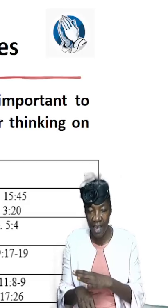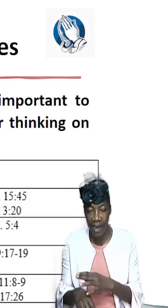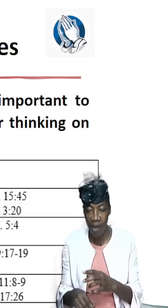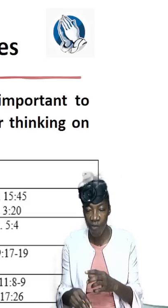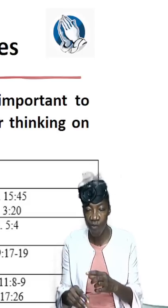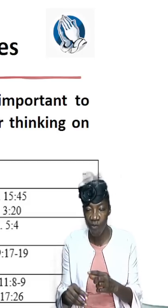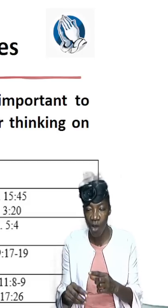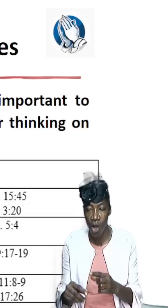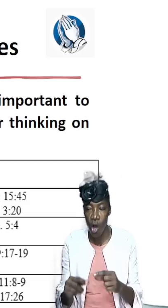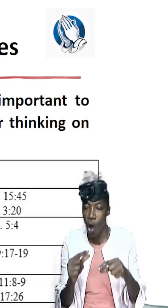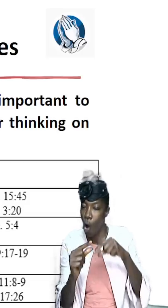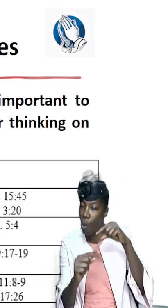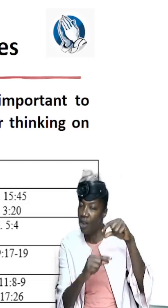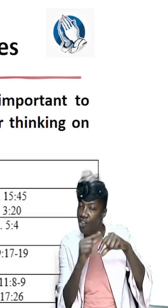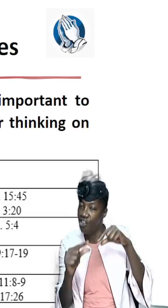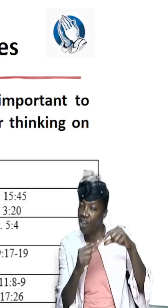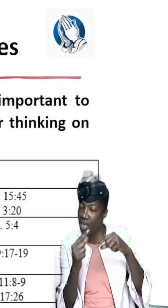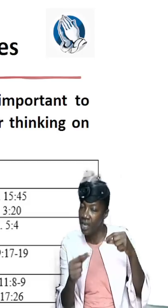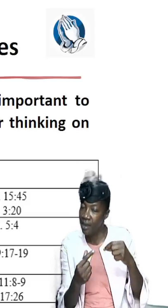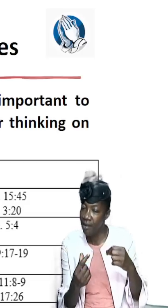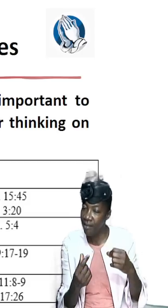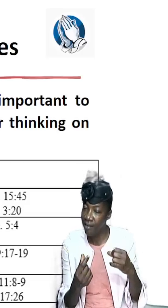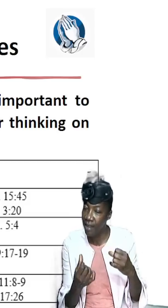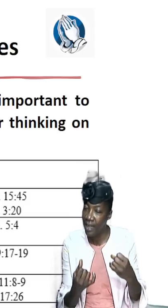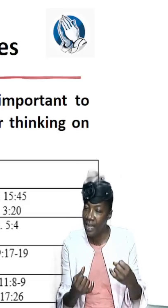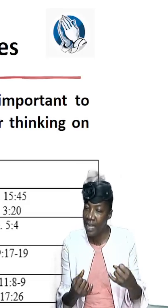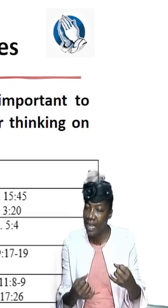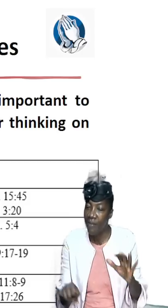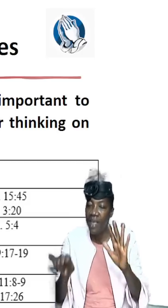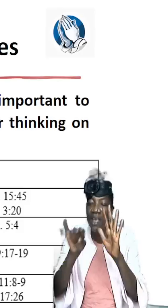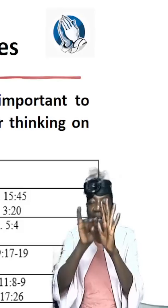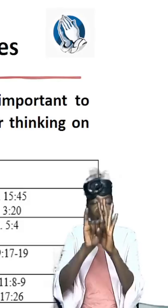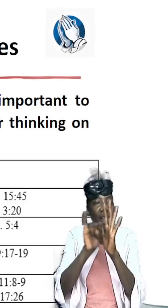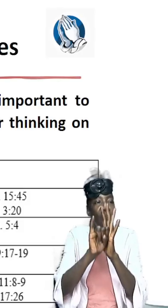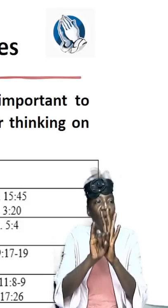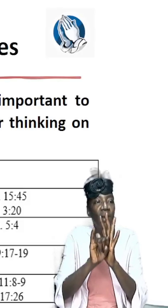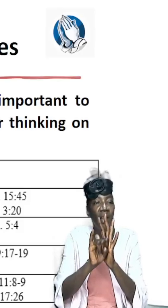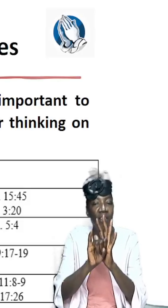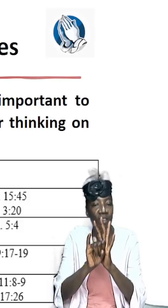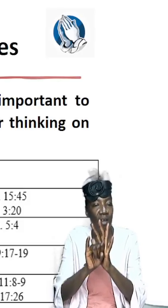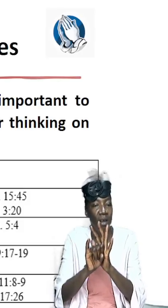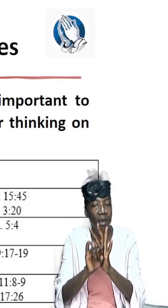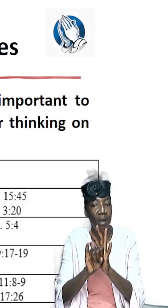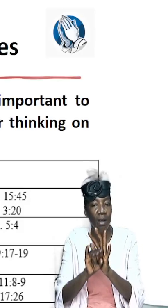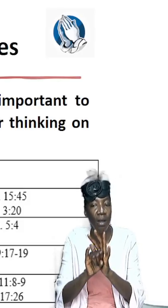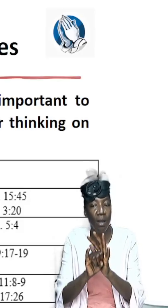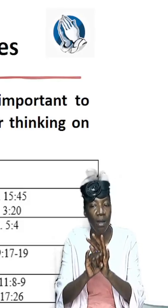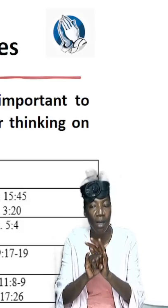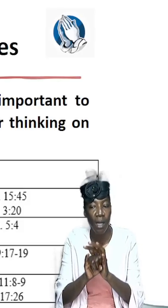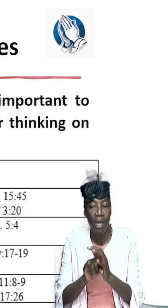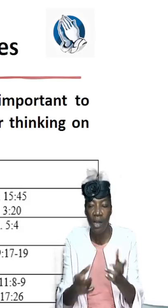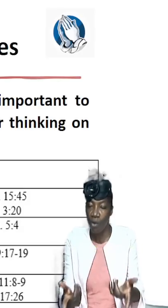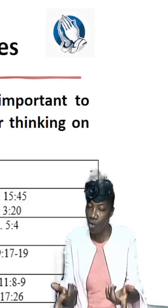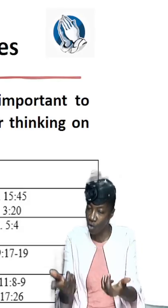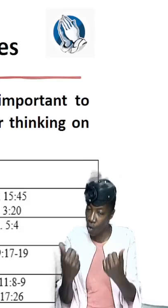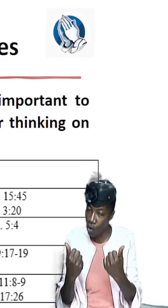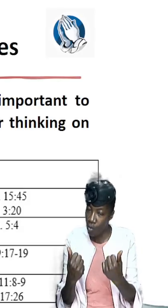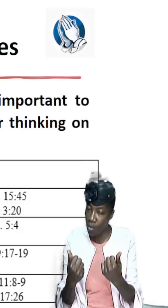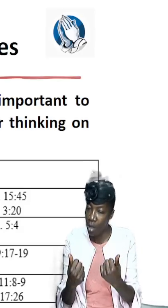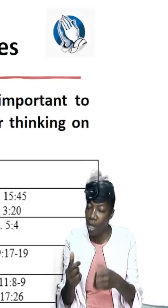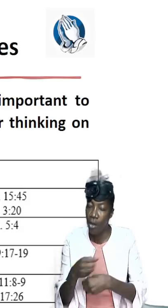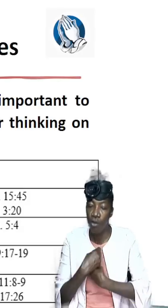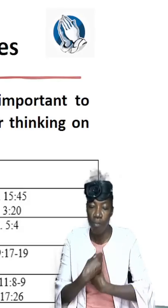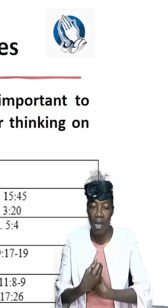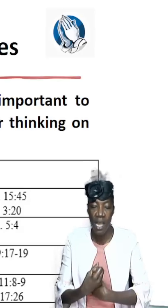the information that would be called upon over time to cause the diversity,